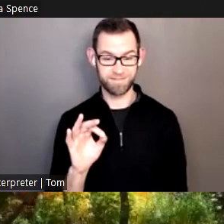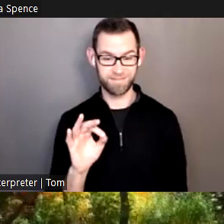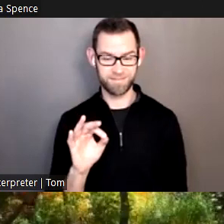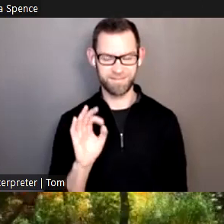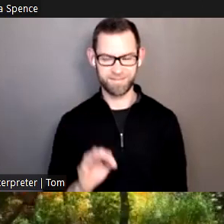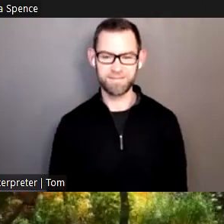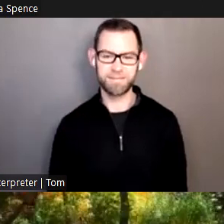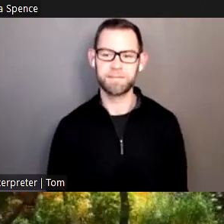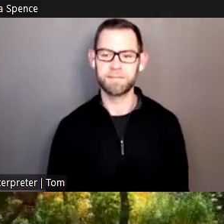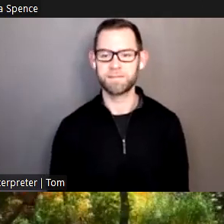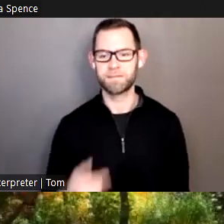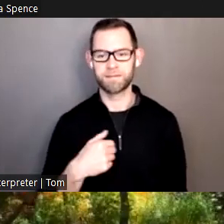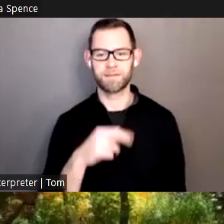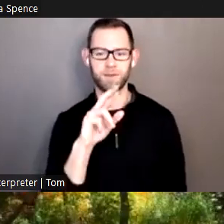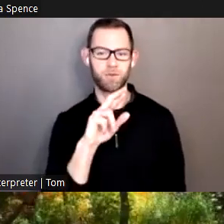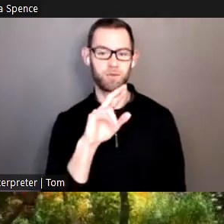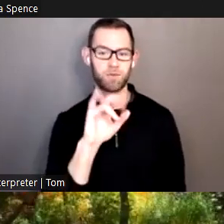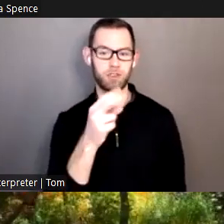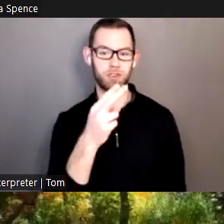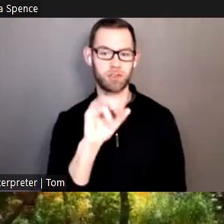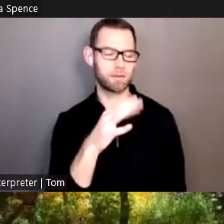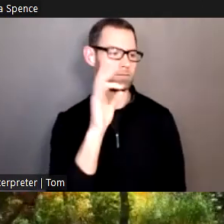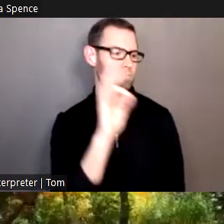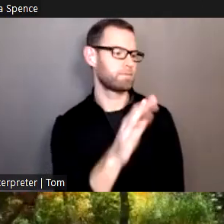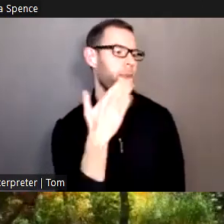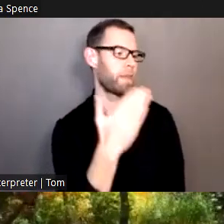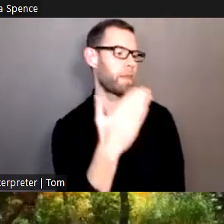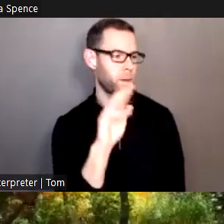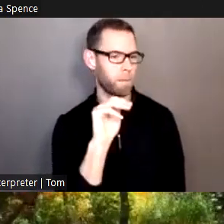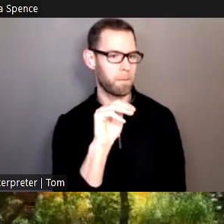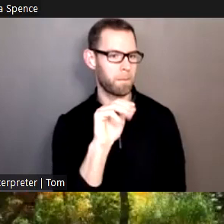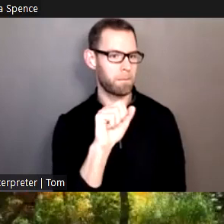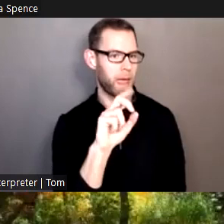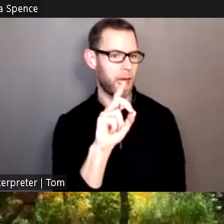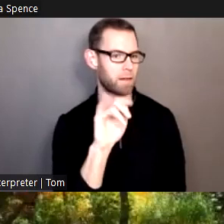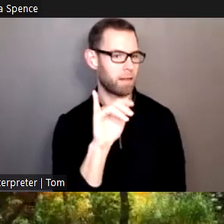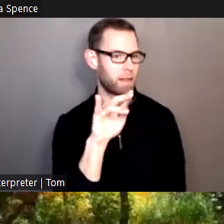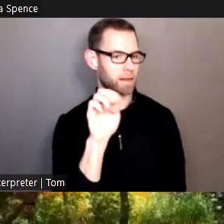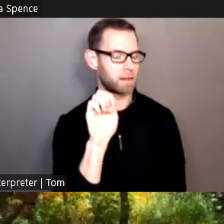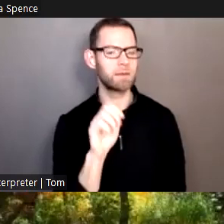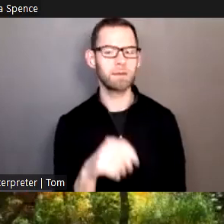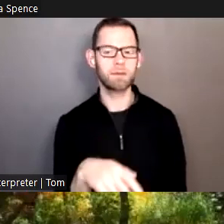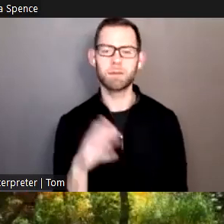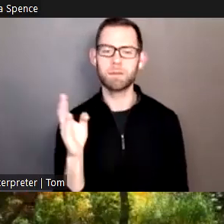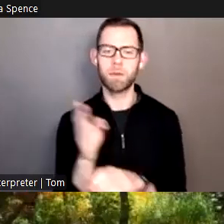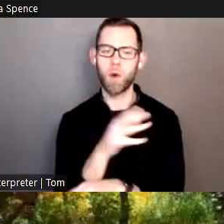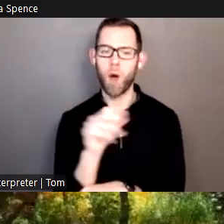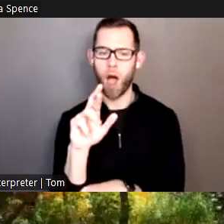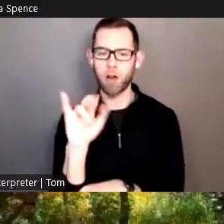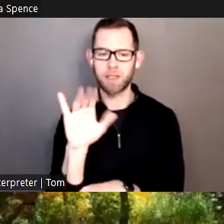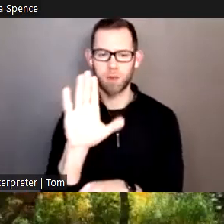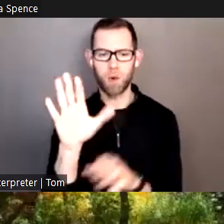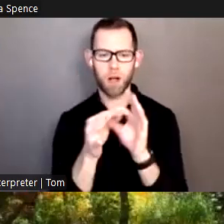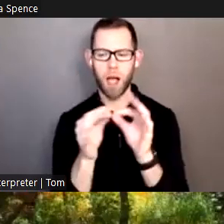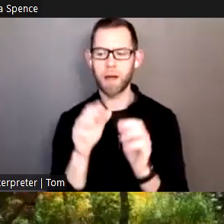Thank you, objectif Madam. politique ça yo. Merci. Before Ari's comment, we did get a comment in the Q&A from